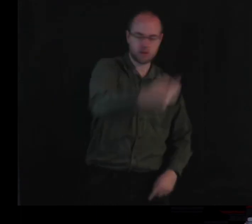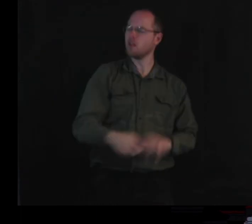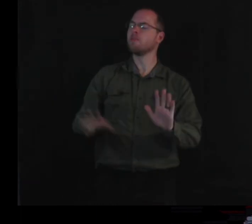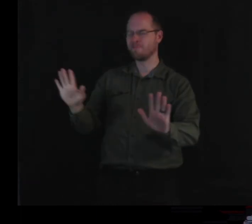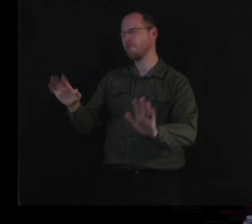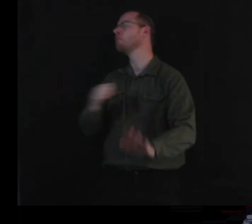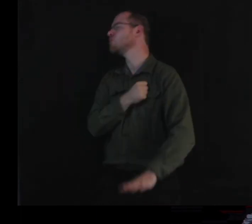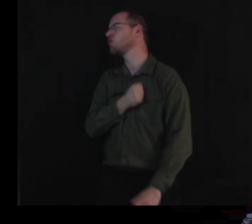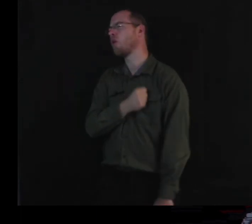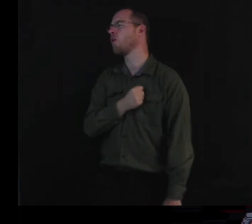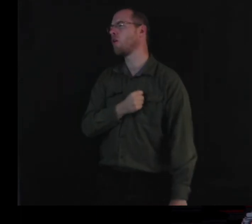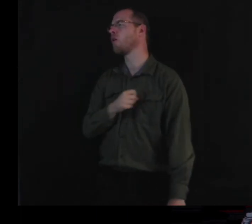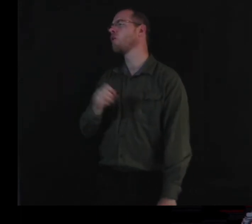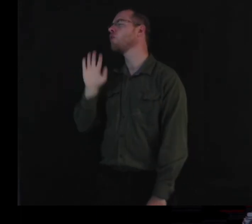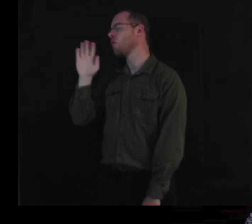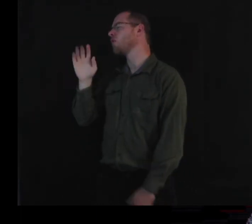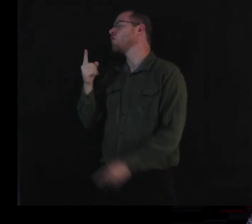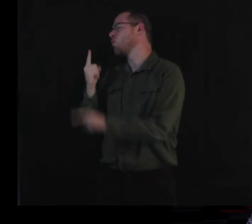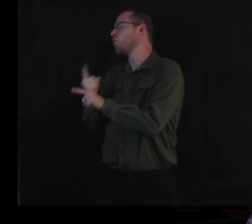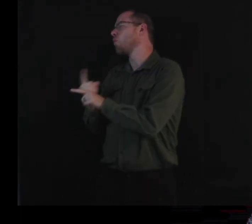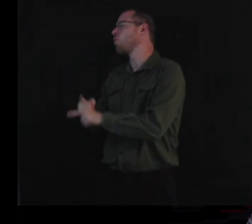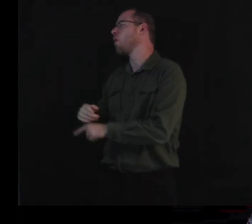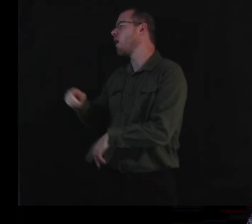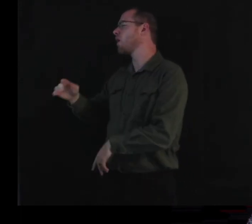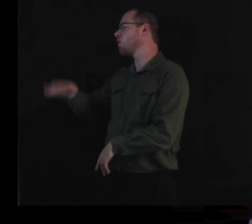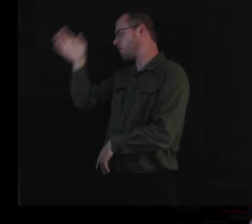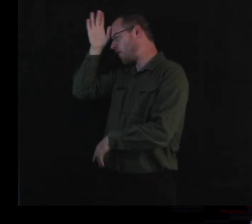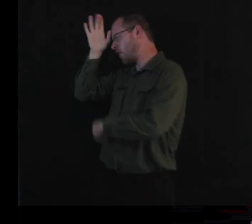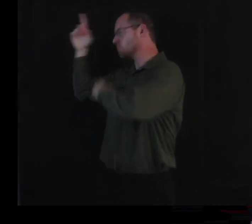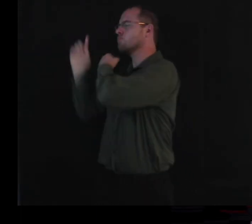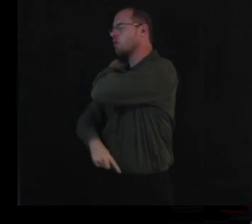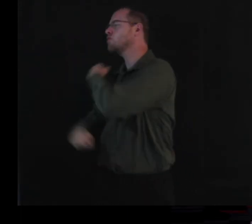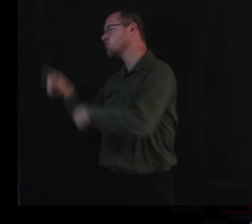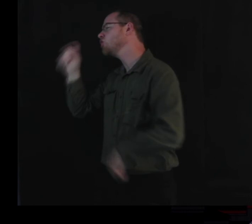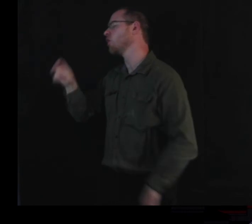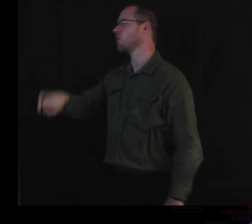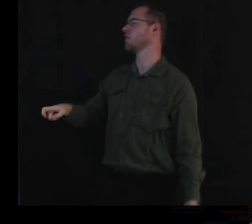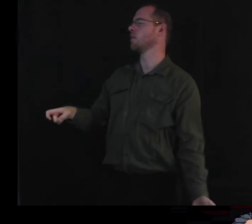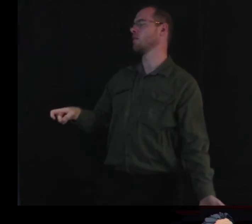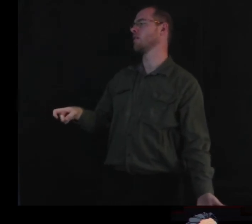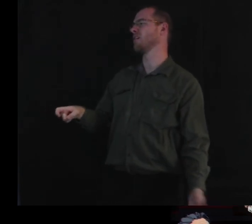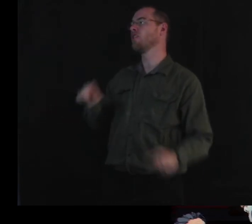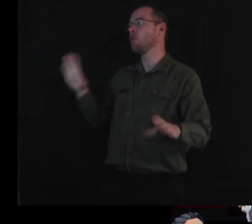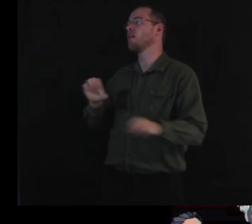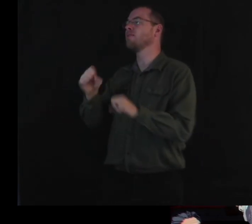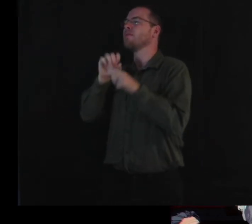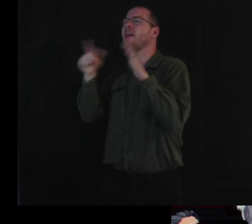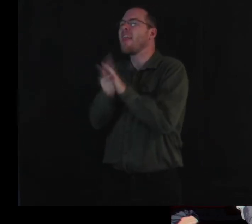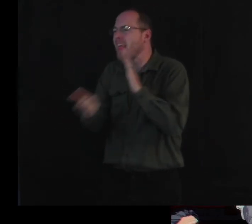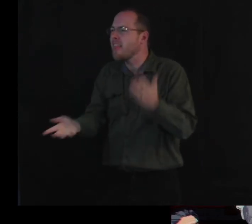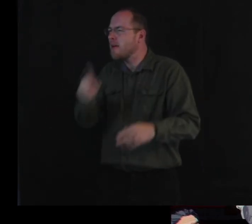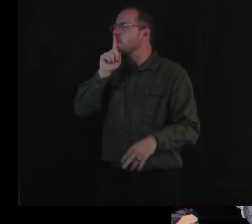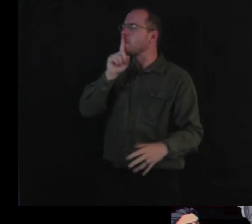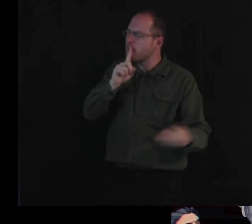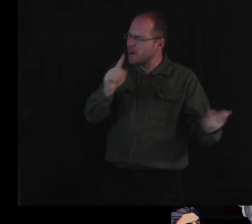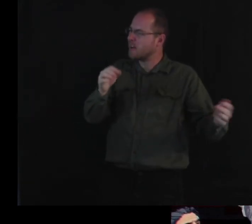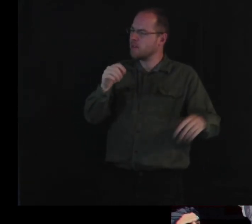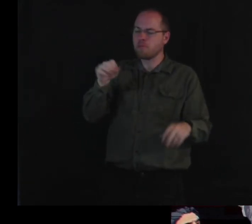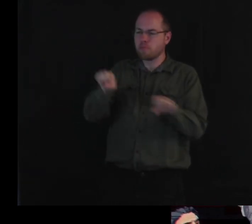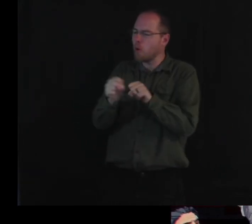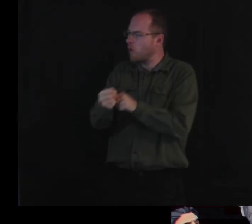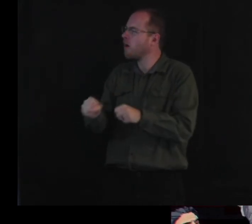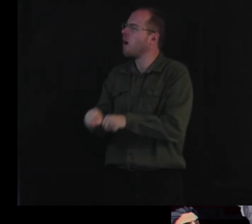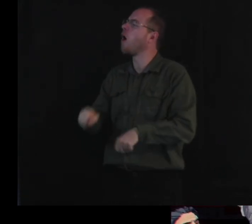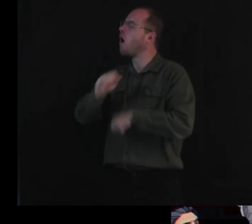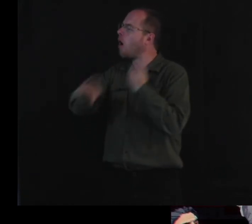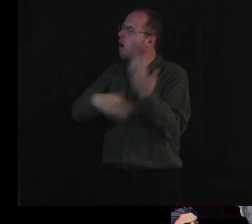boy. Your father deserved the justice that found him. He did unspeakable things, broke every rule we have. Kings